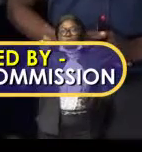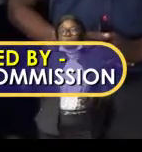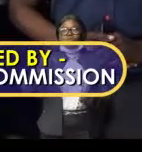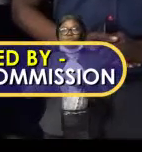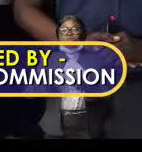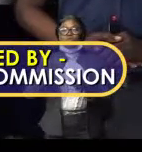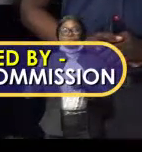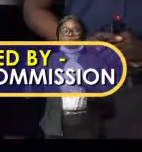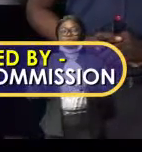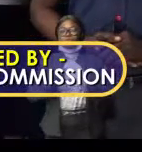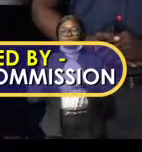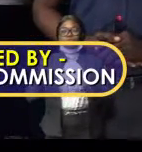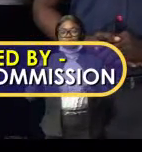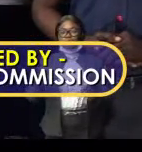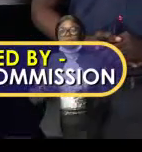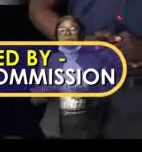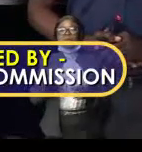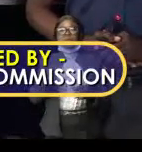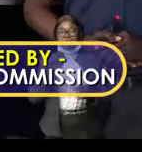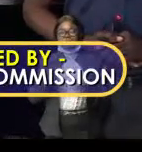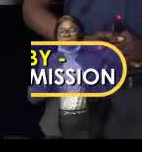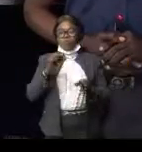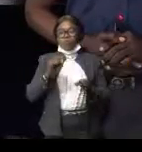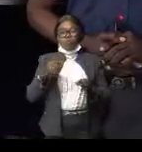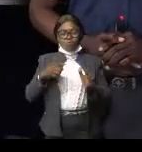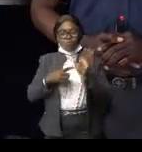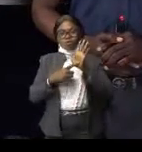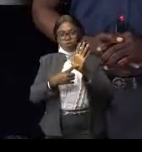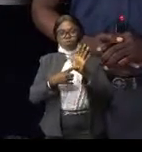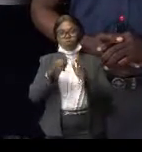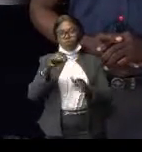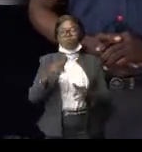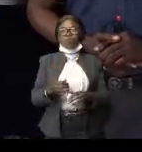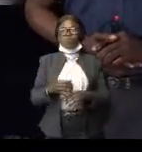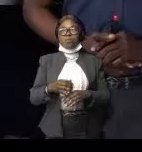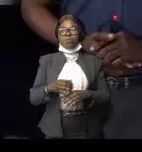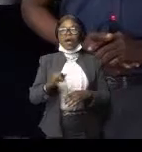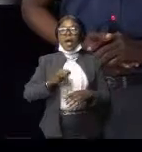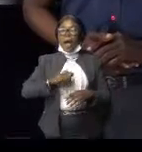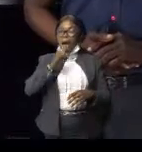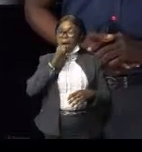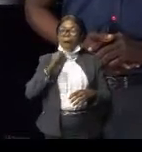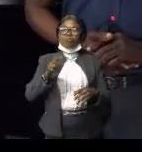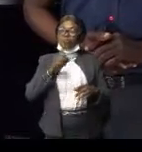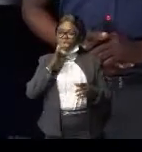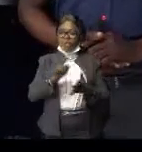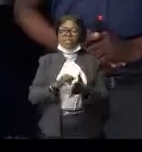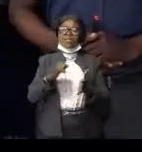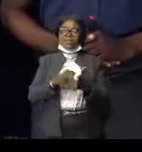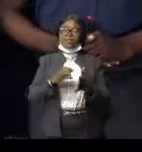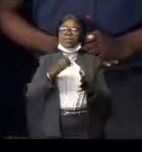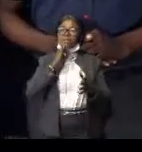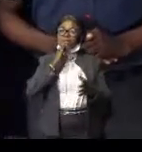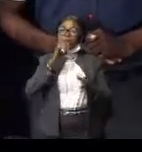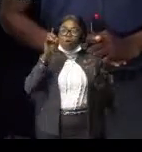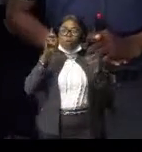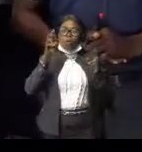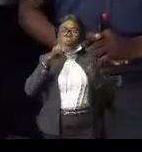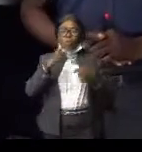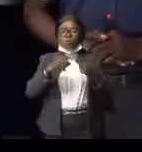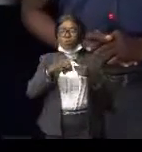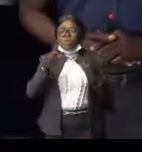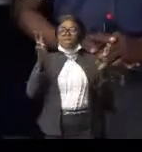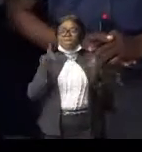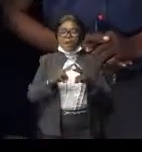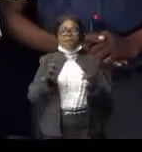we'll say if you're worthy of being on the program, and we will showcase you. I'm sure that's going to be very, very interesting. Yeah, very I'm interesting.